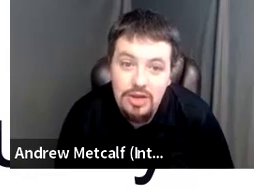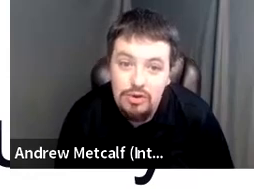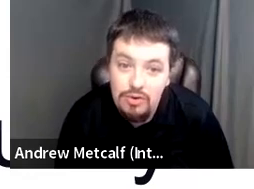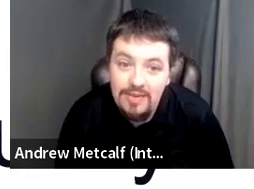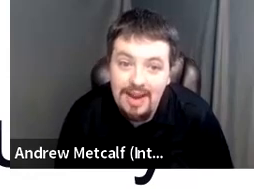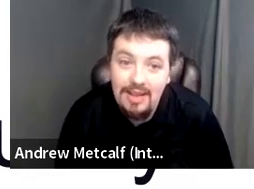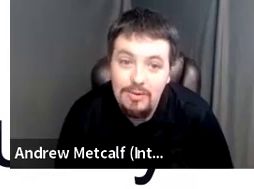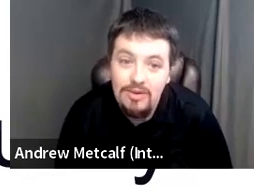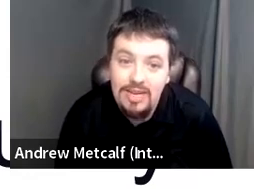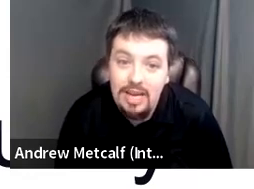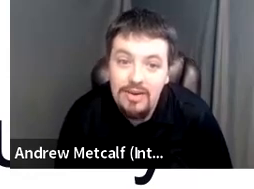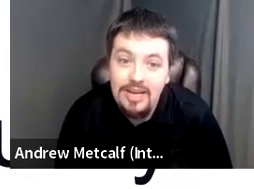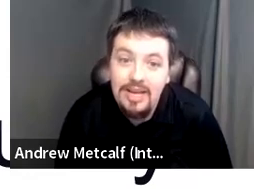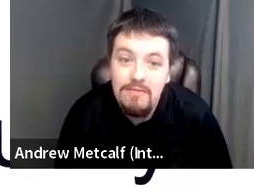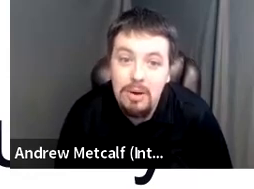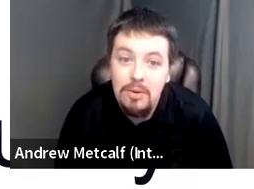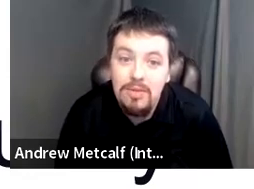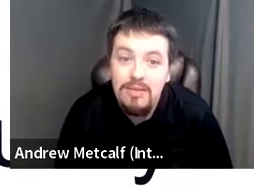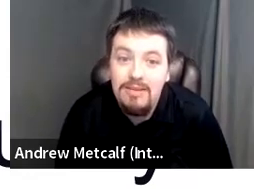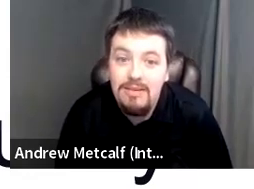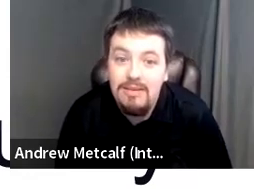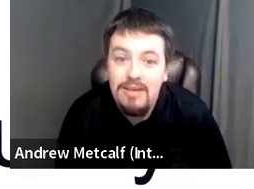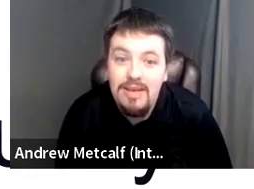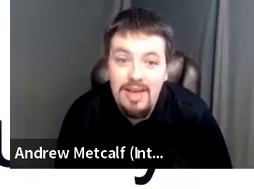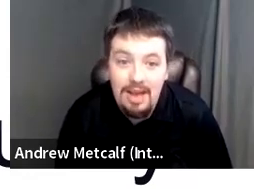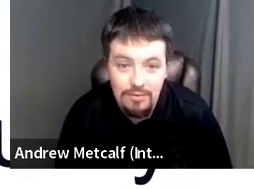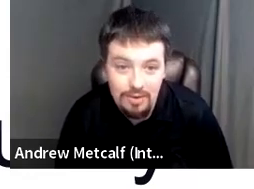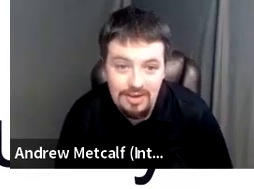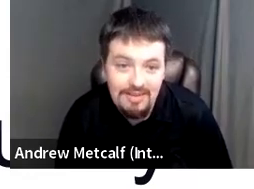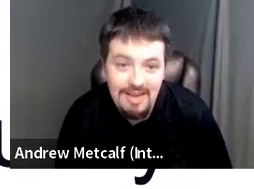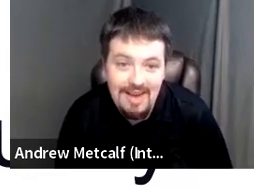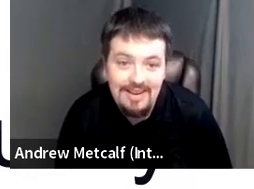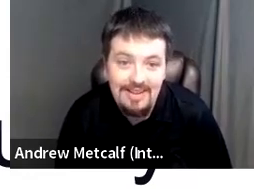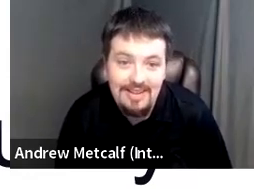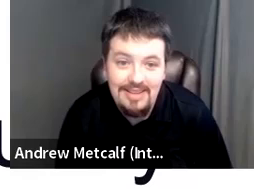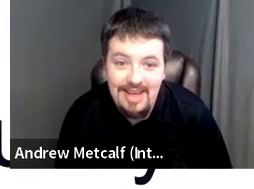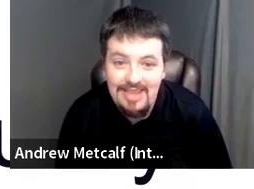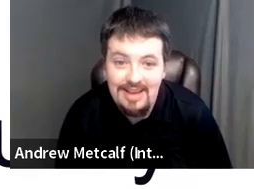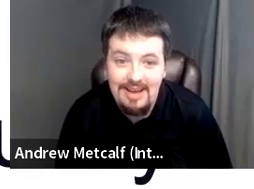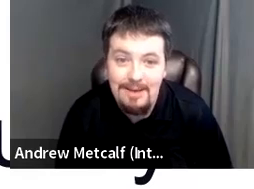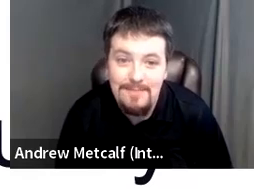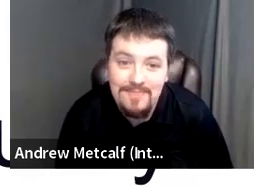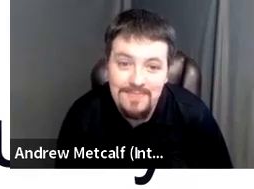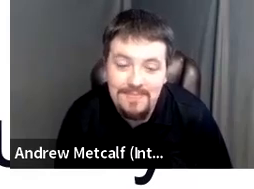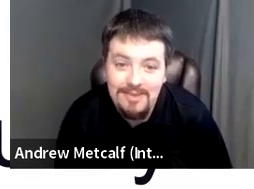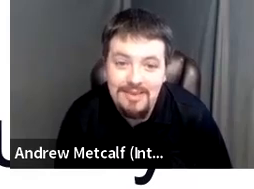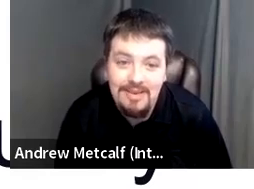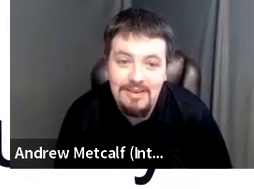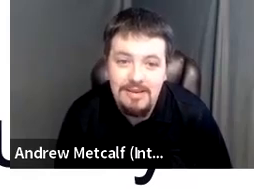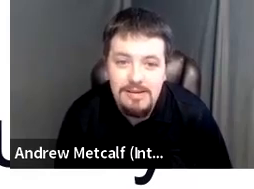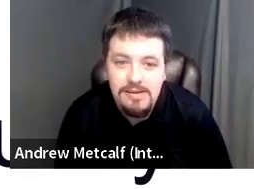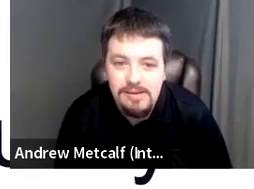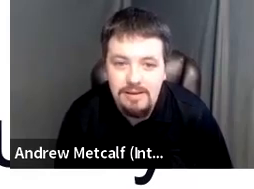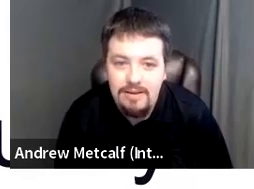island knew sign language, hearing and deaf both. Everyone could sign at that time.